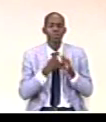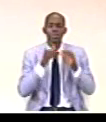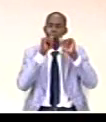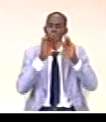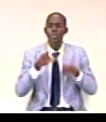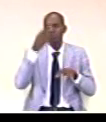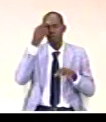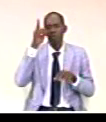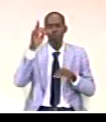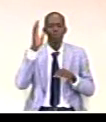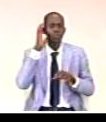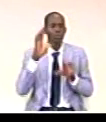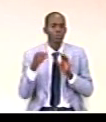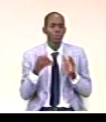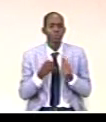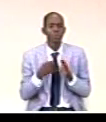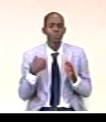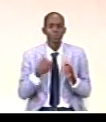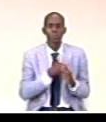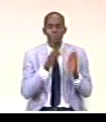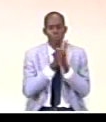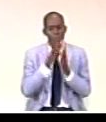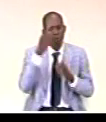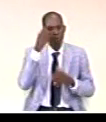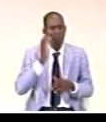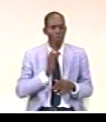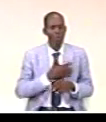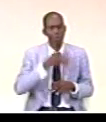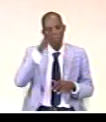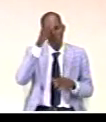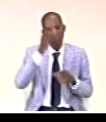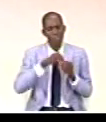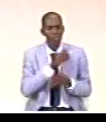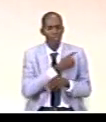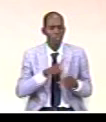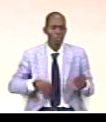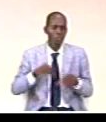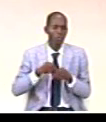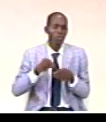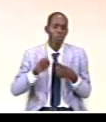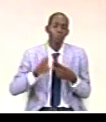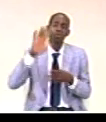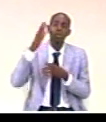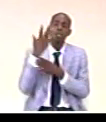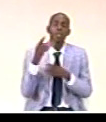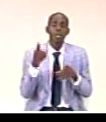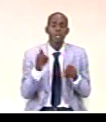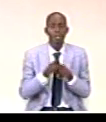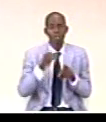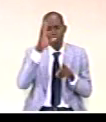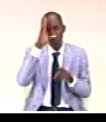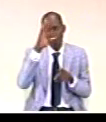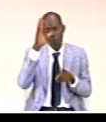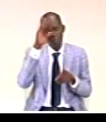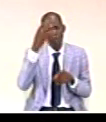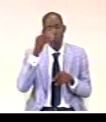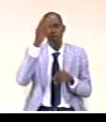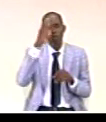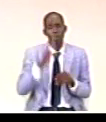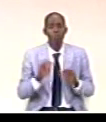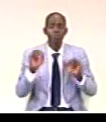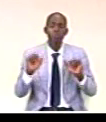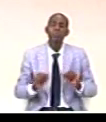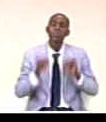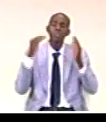do it. Father, we're committing our Father in the Lord into your hands. As he rededicates himself, as he continues constantly